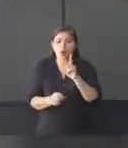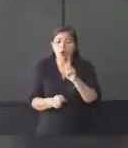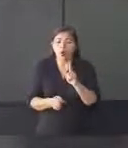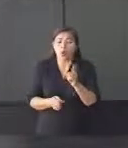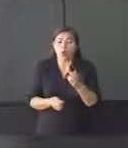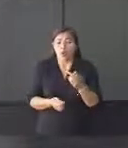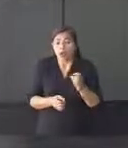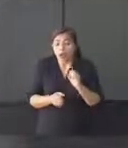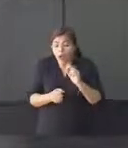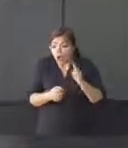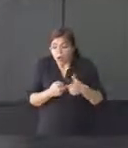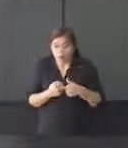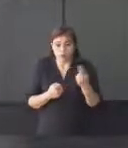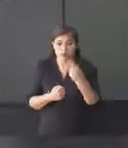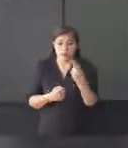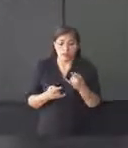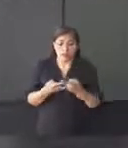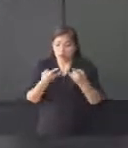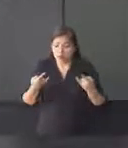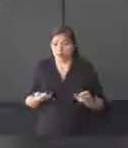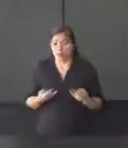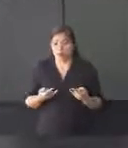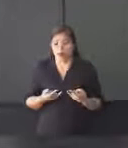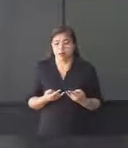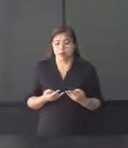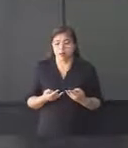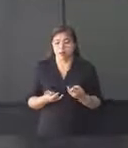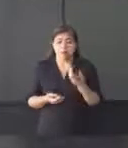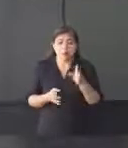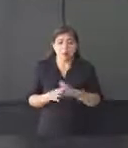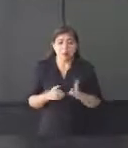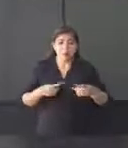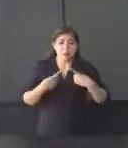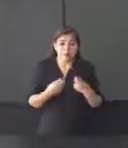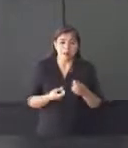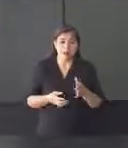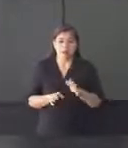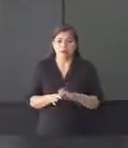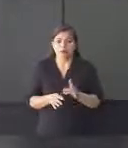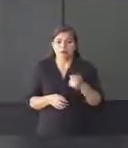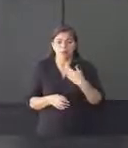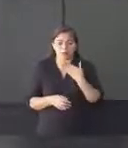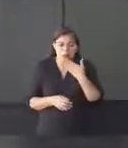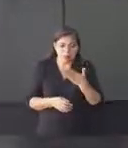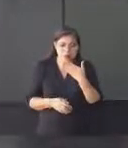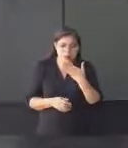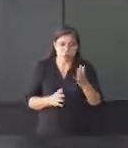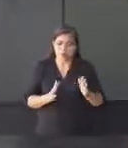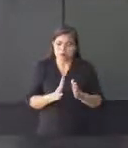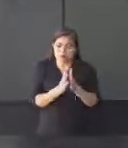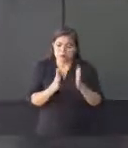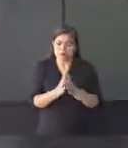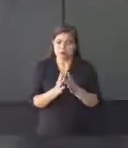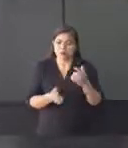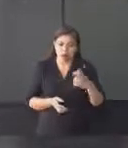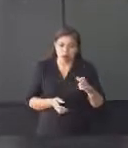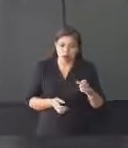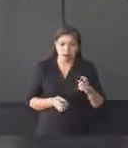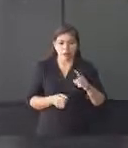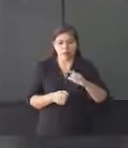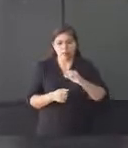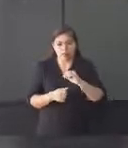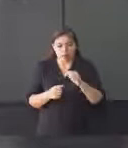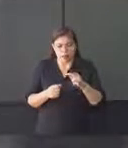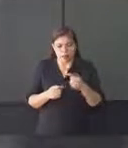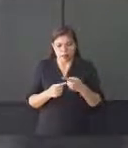what they are, a natural historical element, an element that produces wealth in all senses of the concept of wealth, and